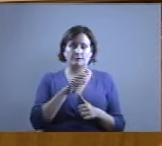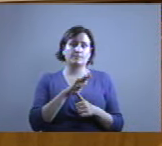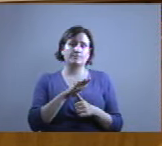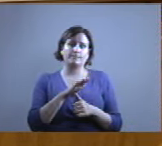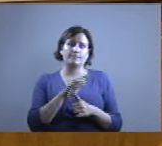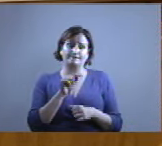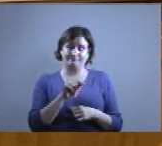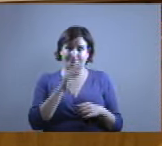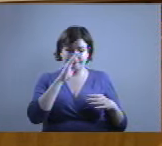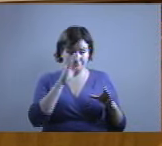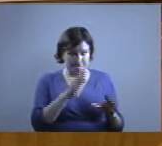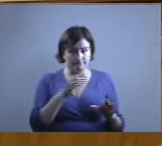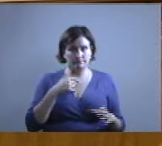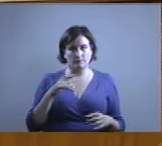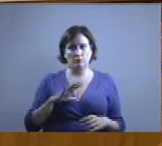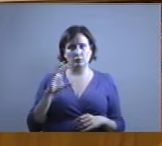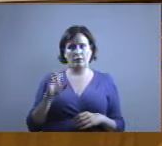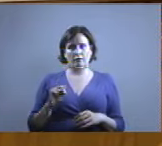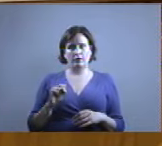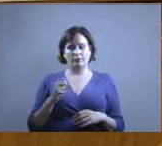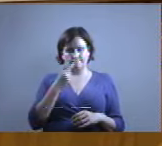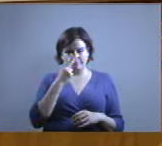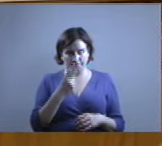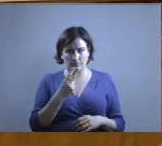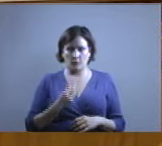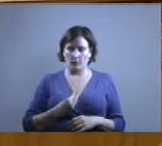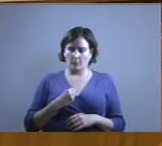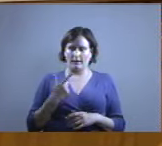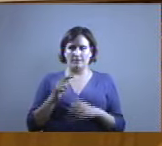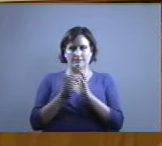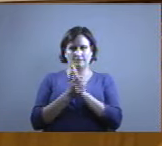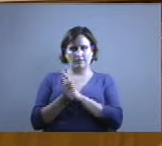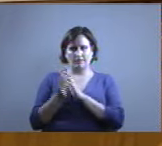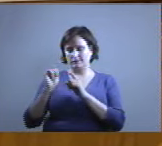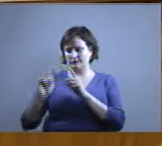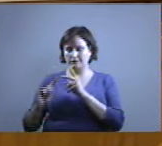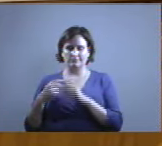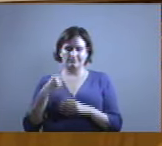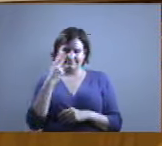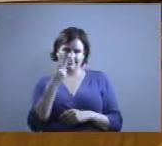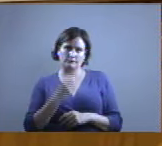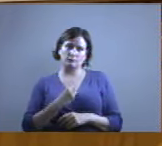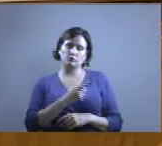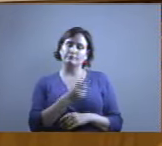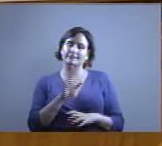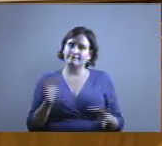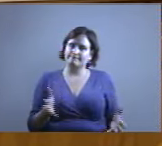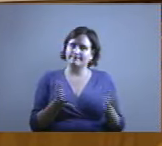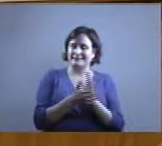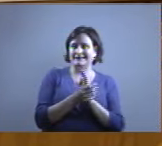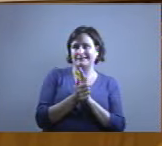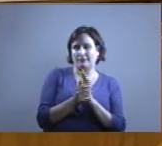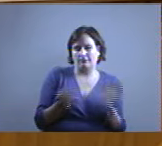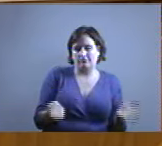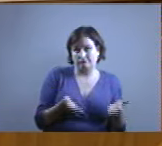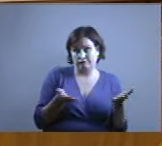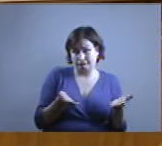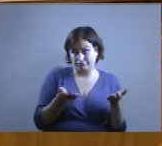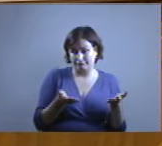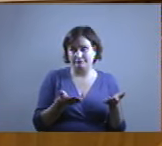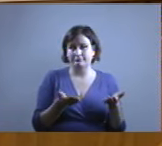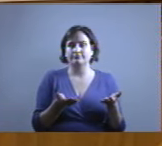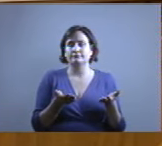government as part of the Youth and the Skills Accord to improve the skills levels and employment levels amongst young people, but